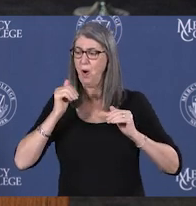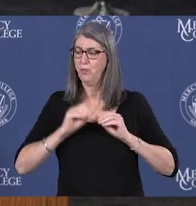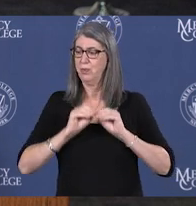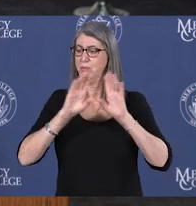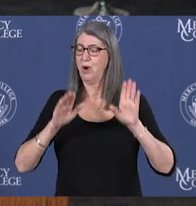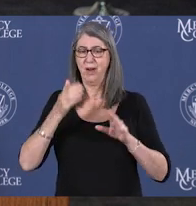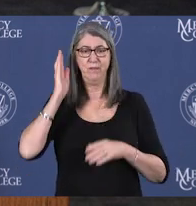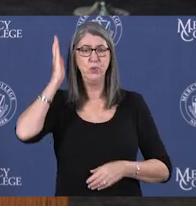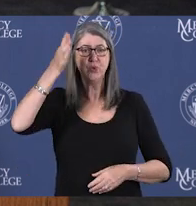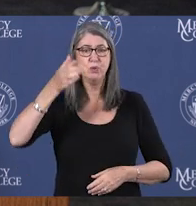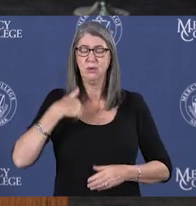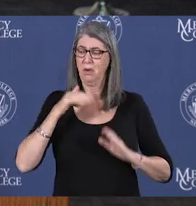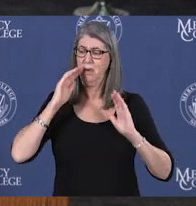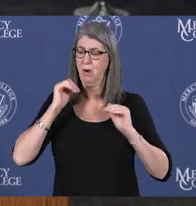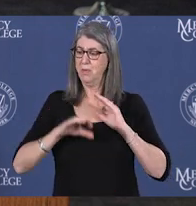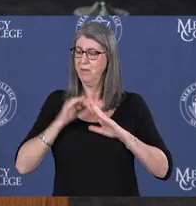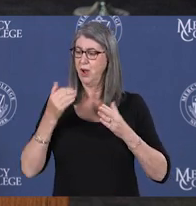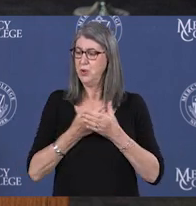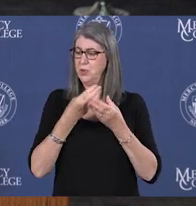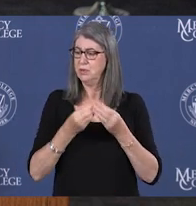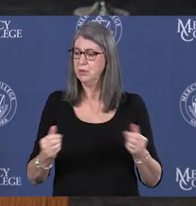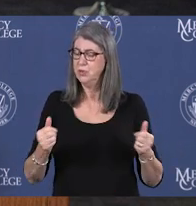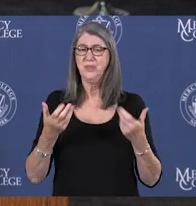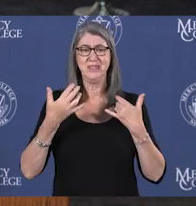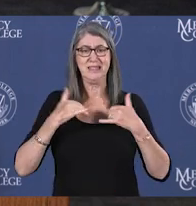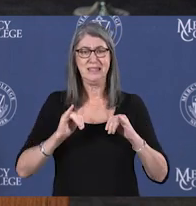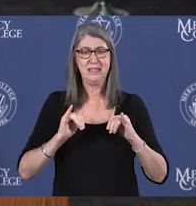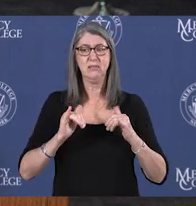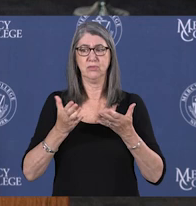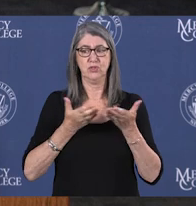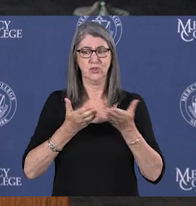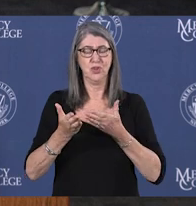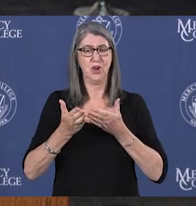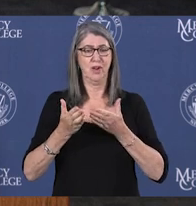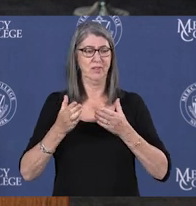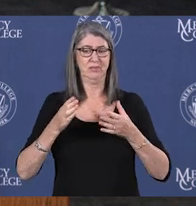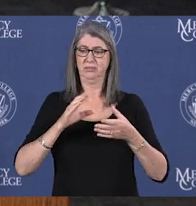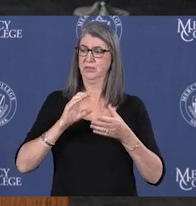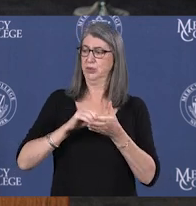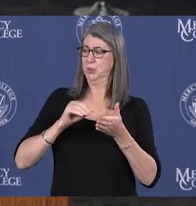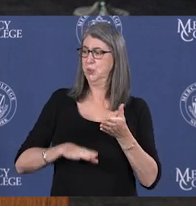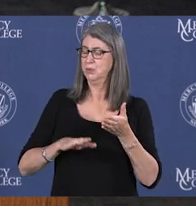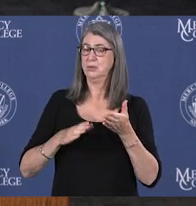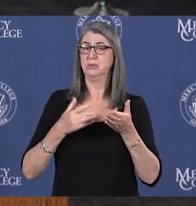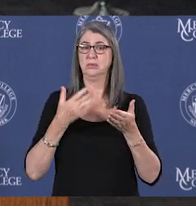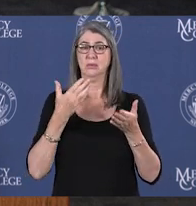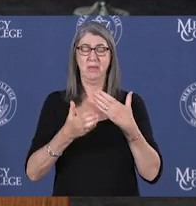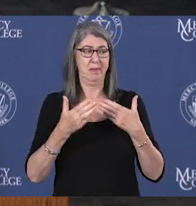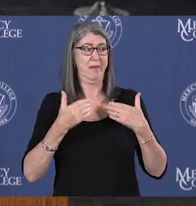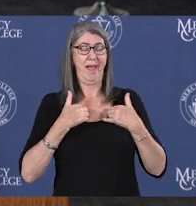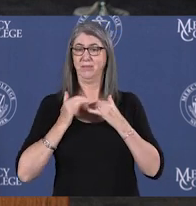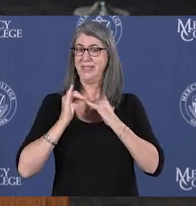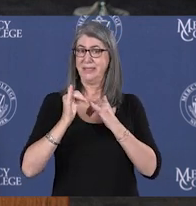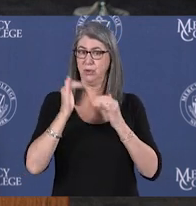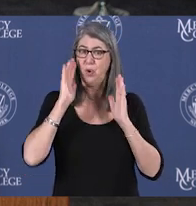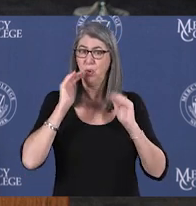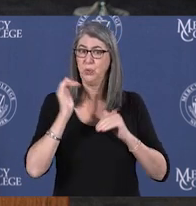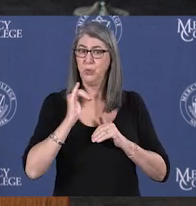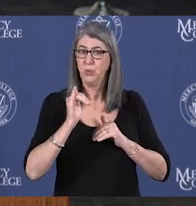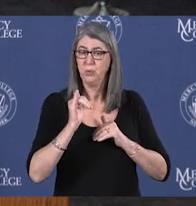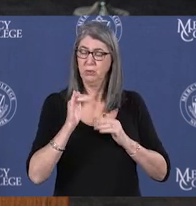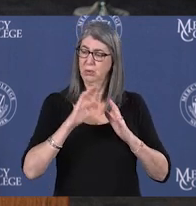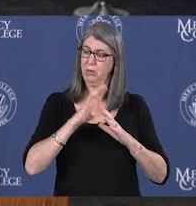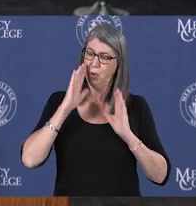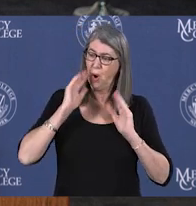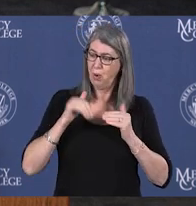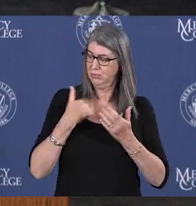brighter future, hope to find new solutions to still serve our education candidates. You may have held some similar hopes, including the